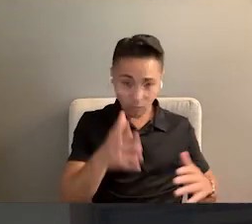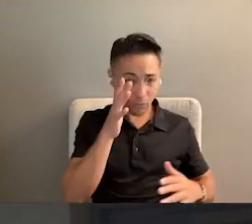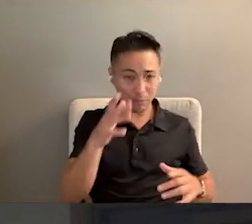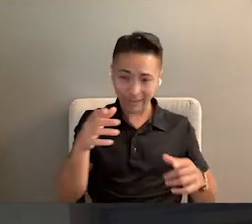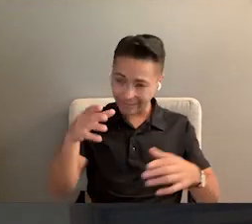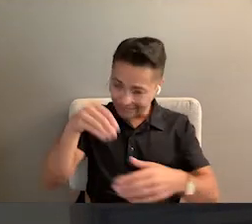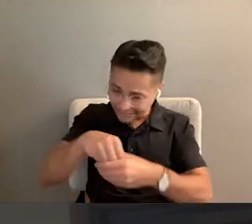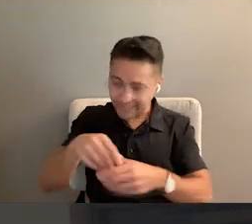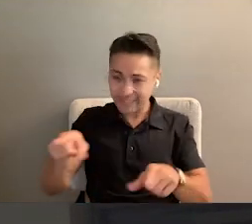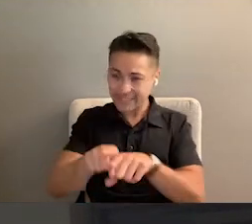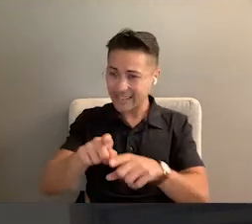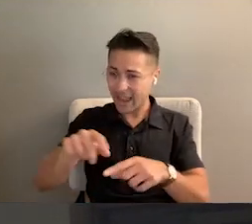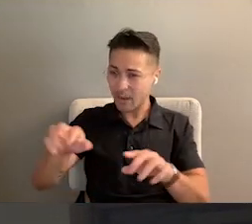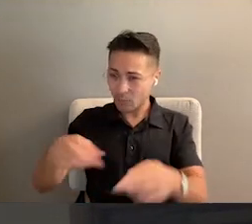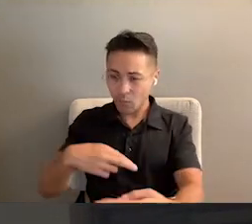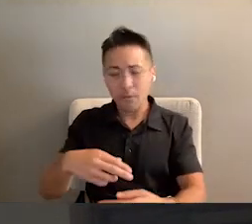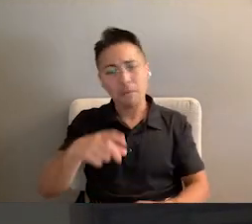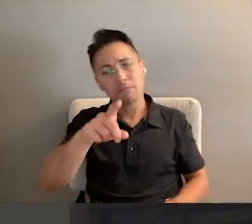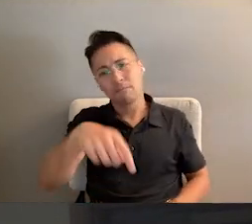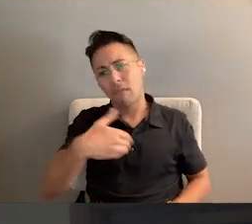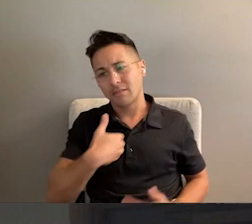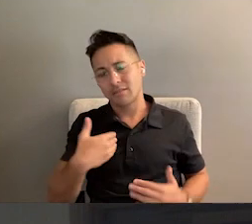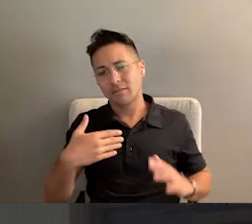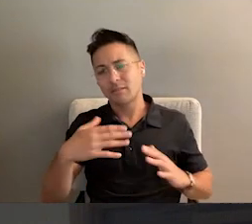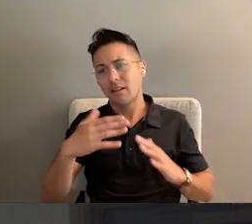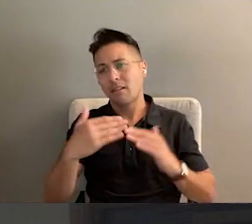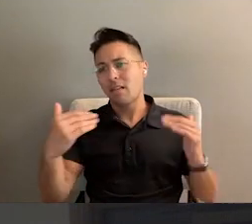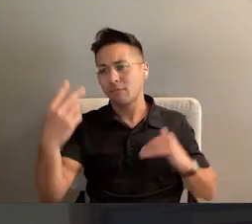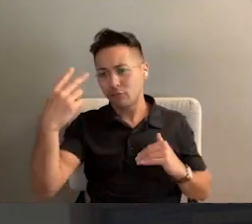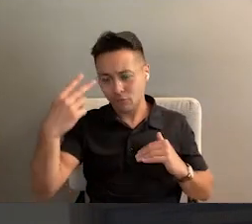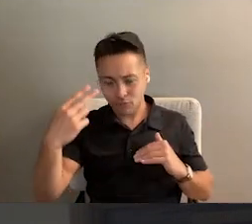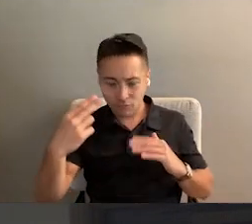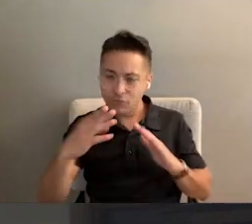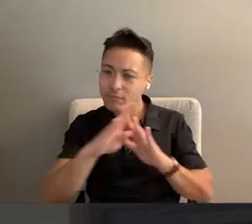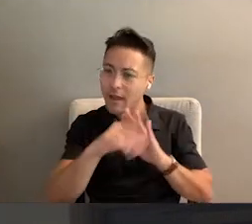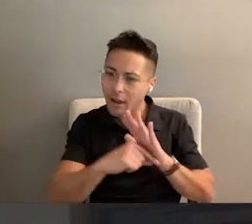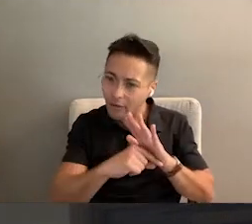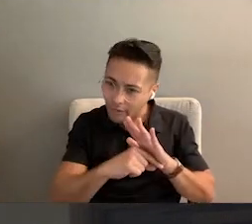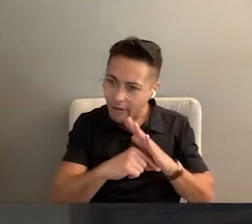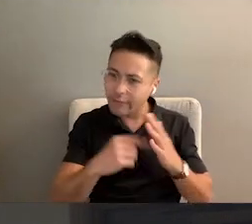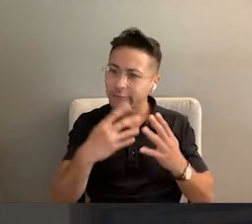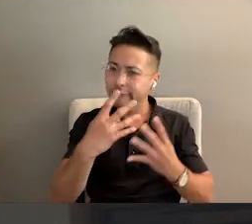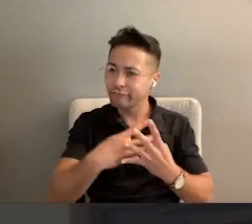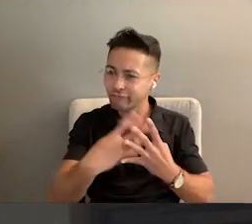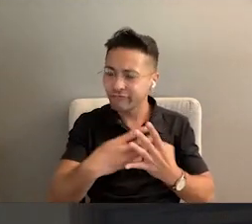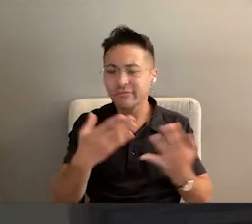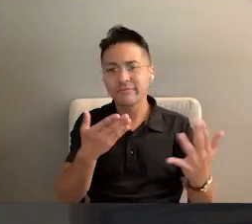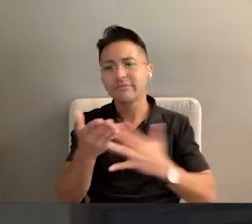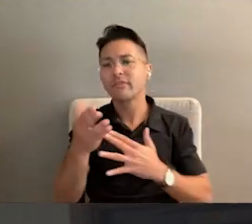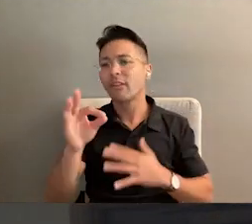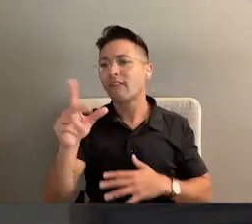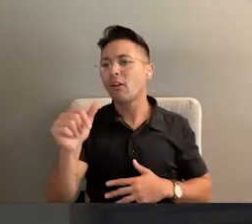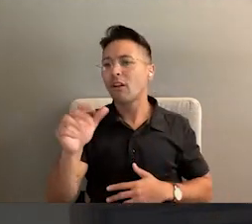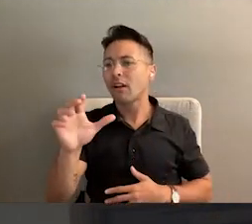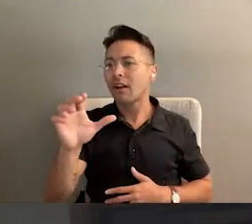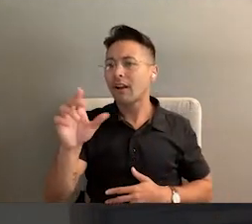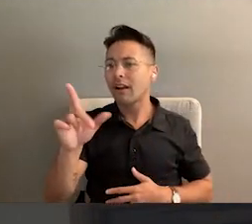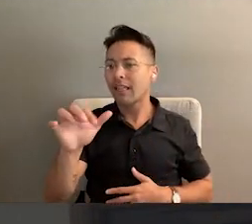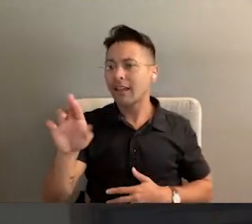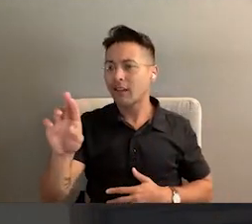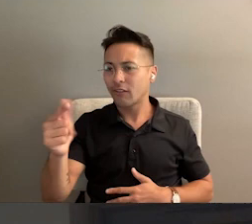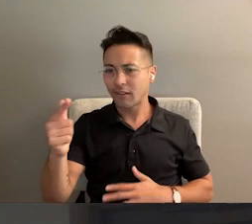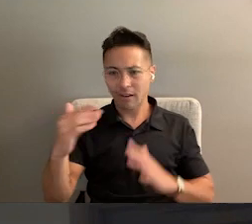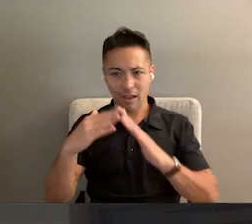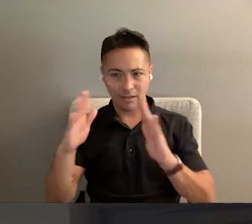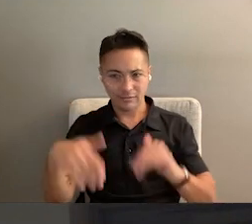Everyone who's going to be a provider that's going to be in the same room as the consumer providing services must complete a level 2 background screening through the Florida